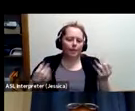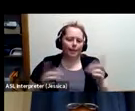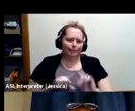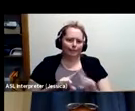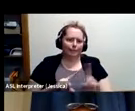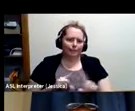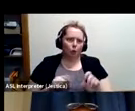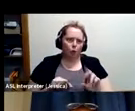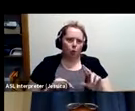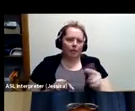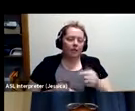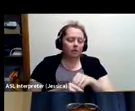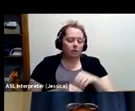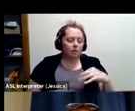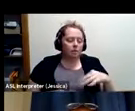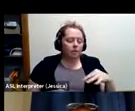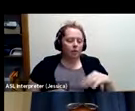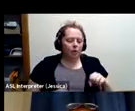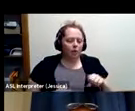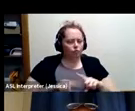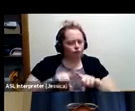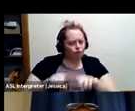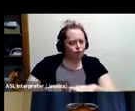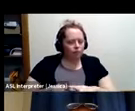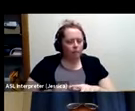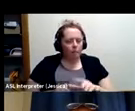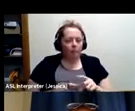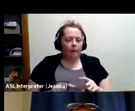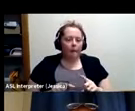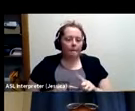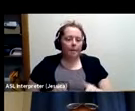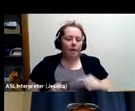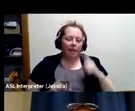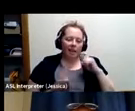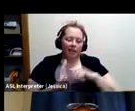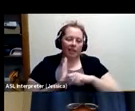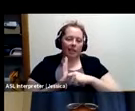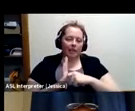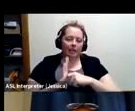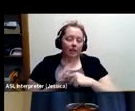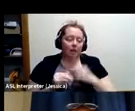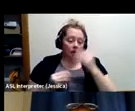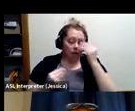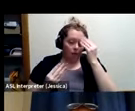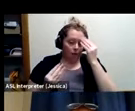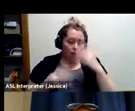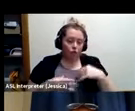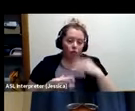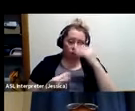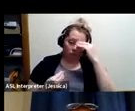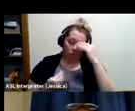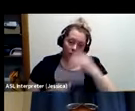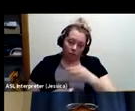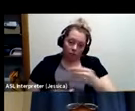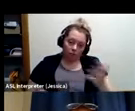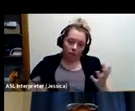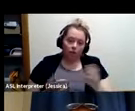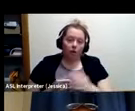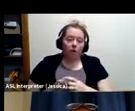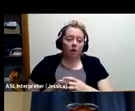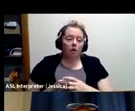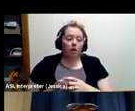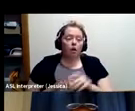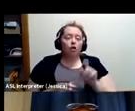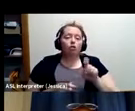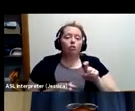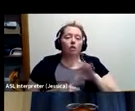Really, though, the key advice I would give is to take all of this knowledge that has been presented to you and to incorporate it into your